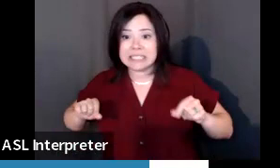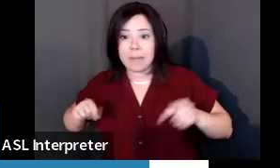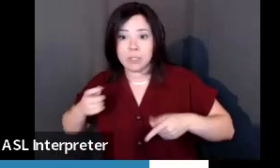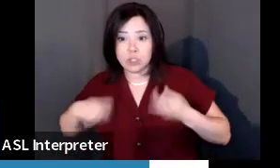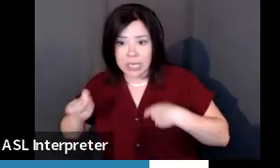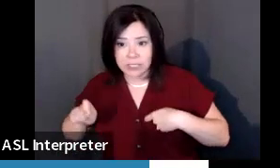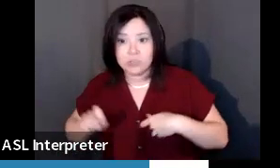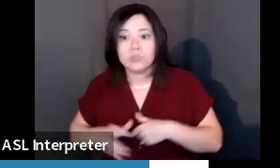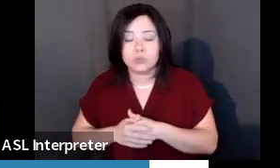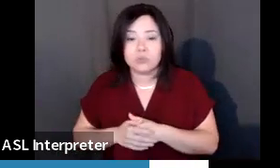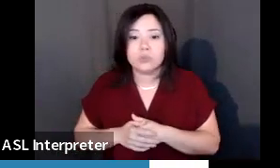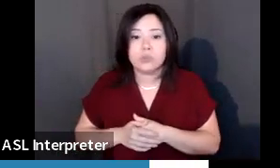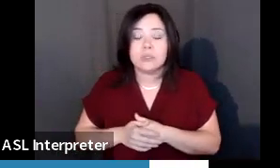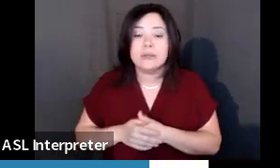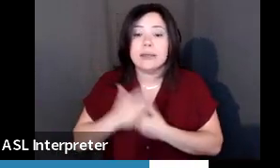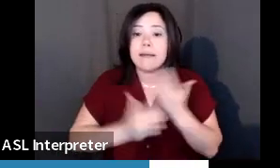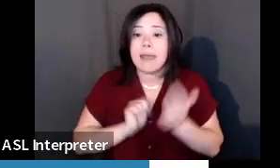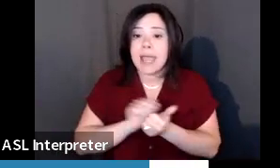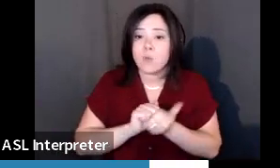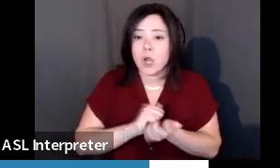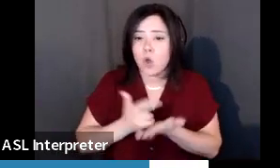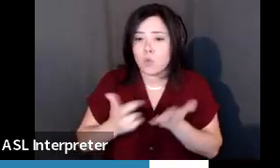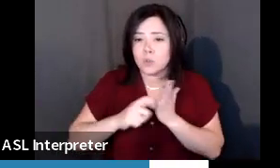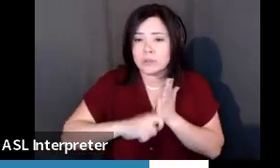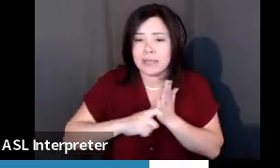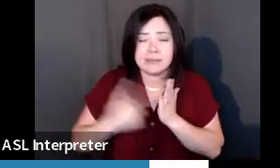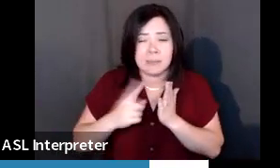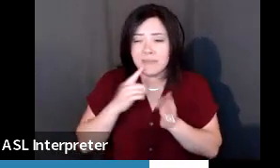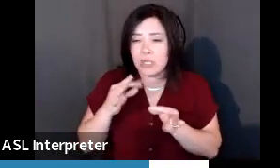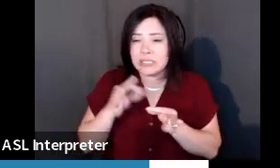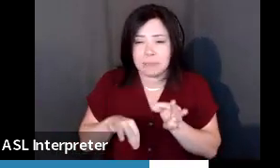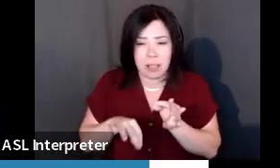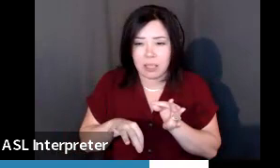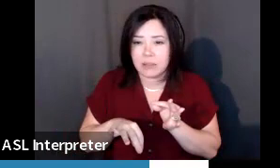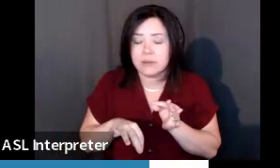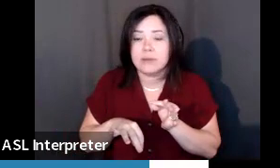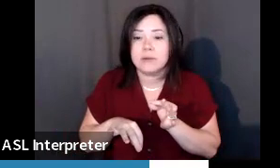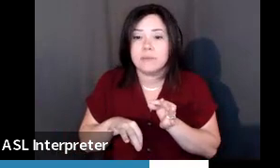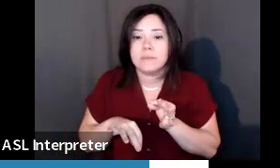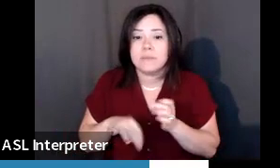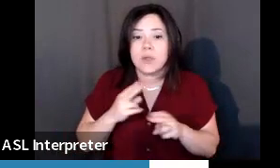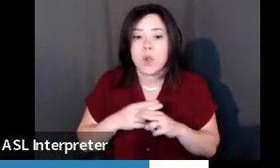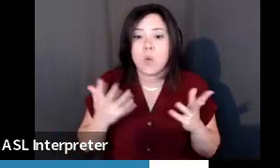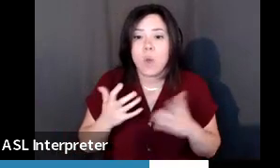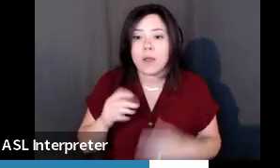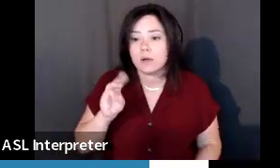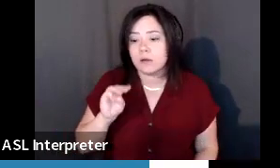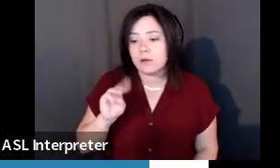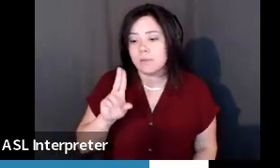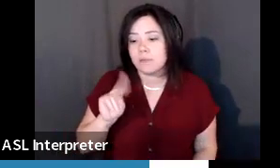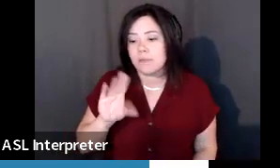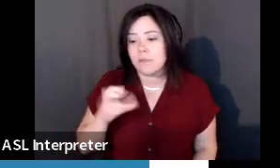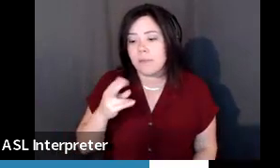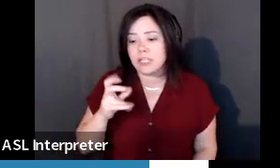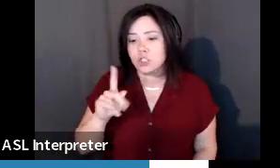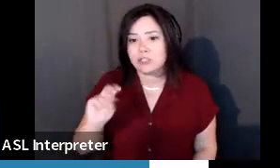washing in our resource guide, something super simple is a Munchkin faucet extender, and we